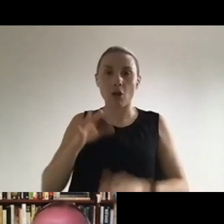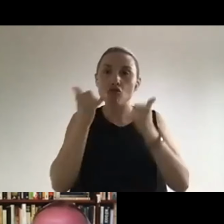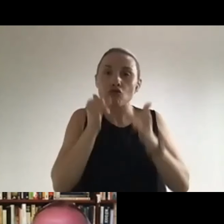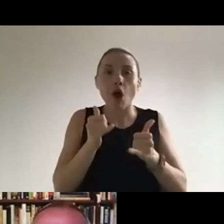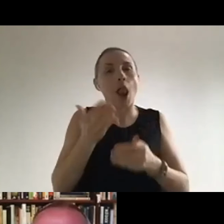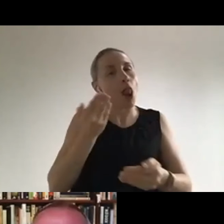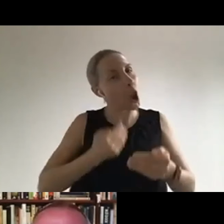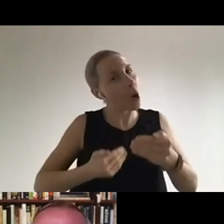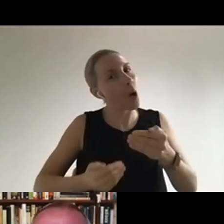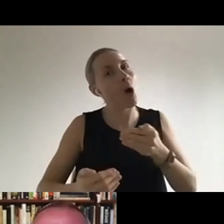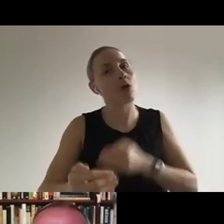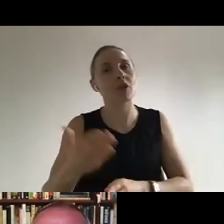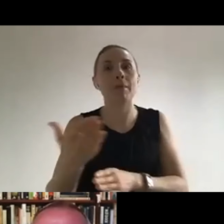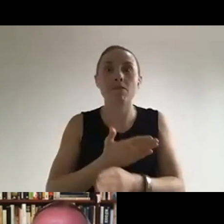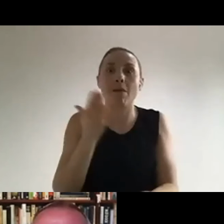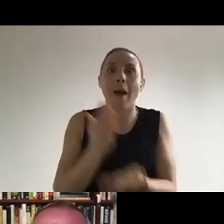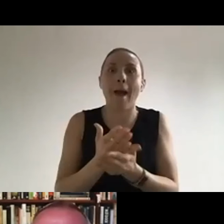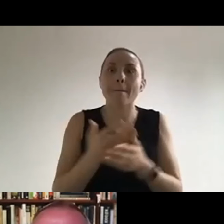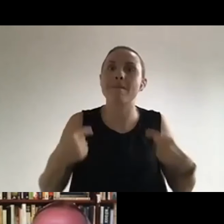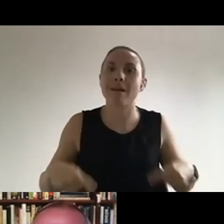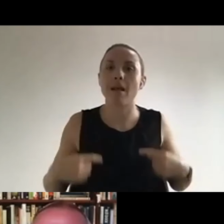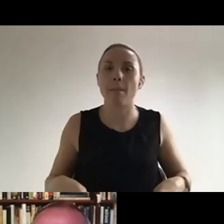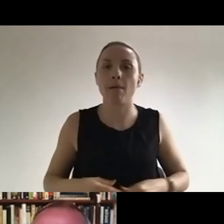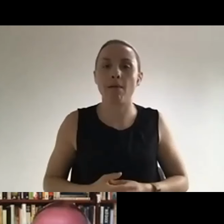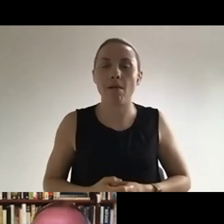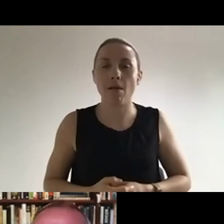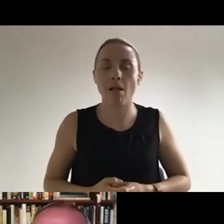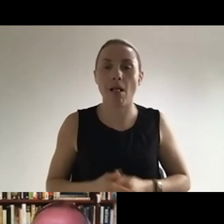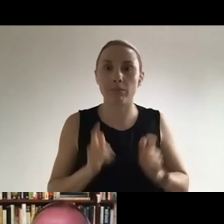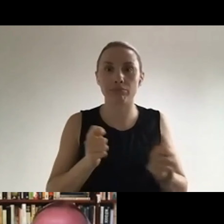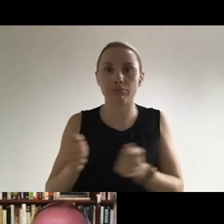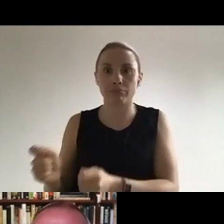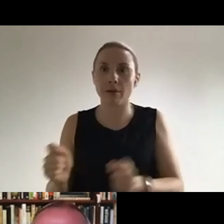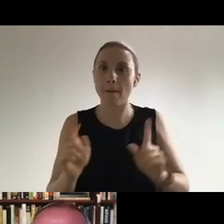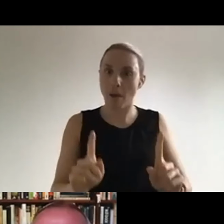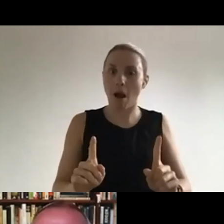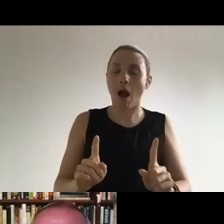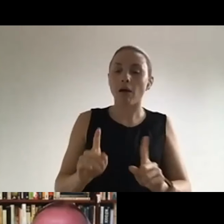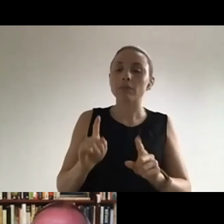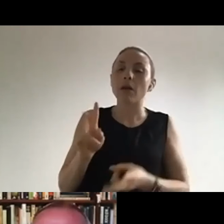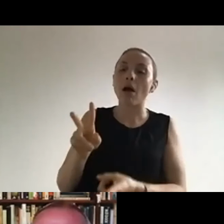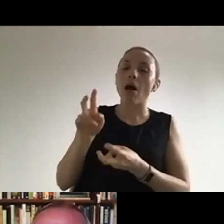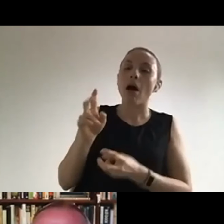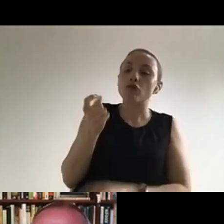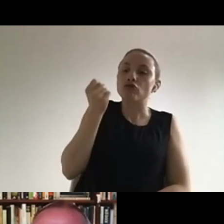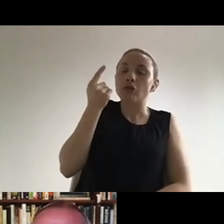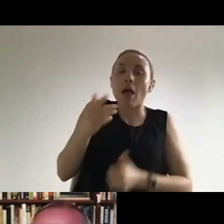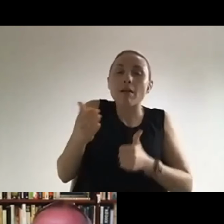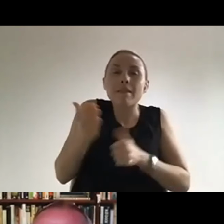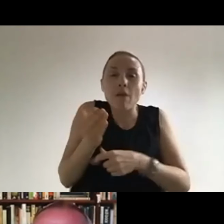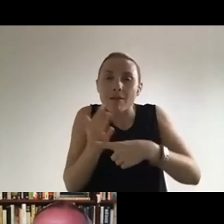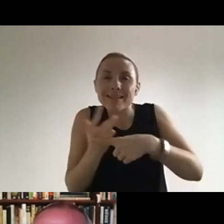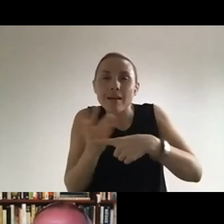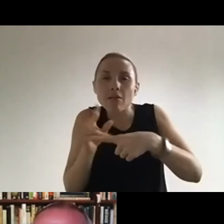but definitely being able to pick up the first signals that a drug can work is really, really important.